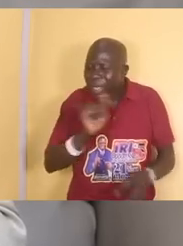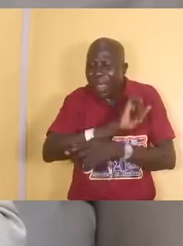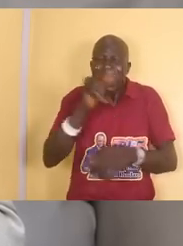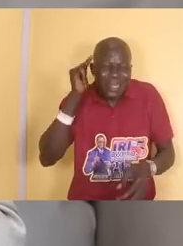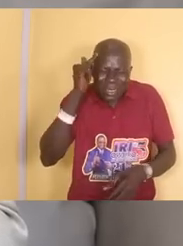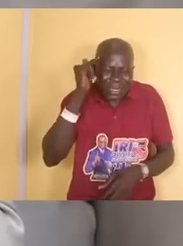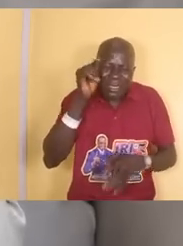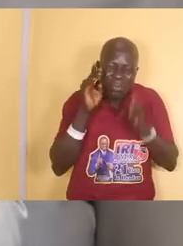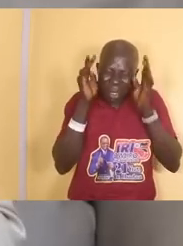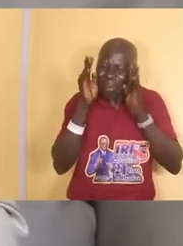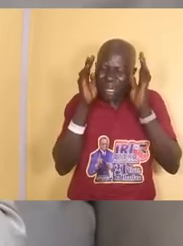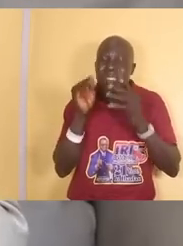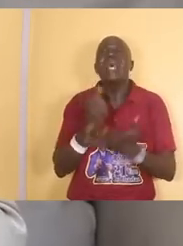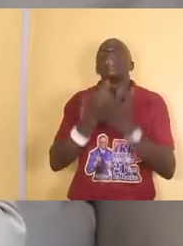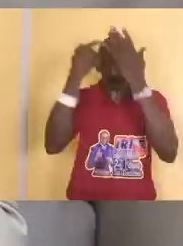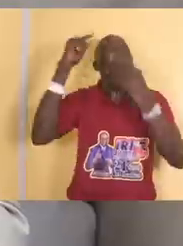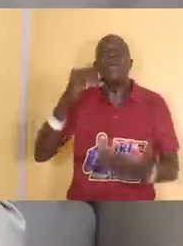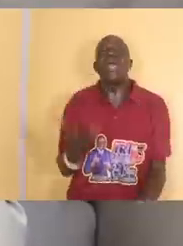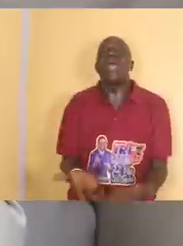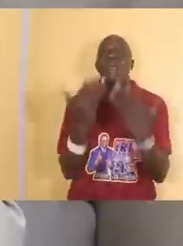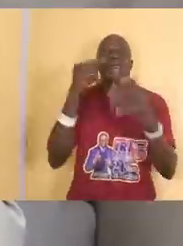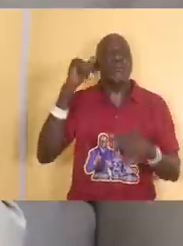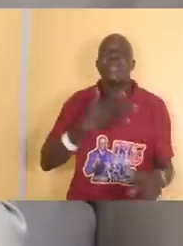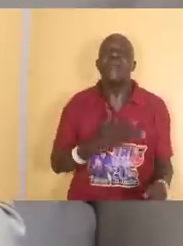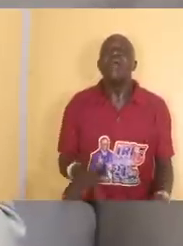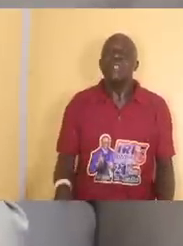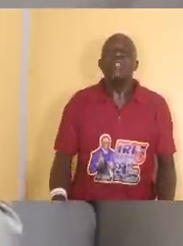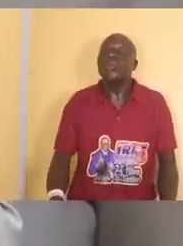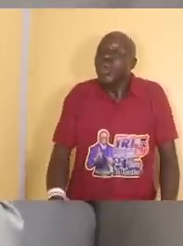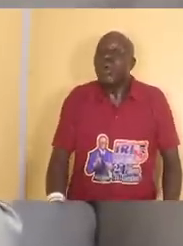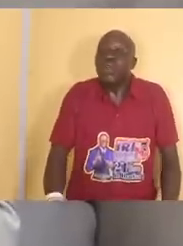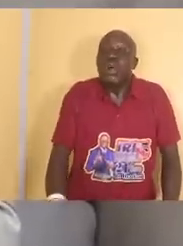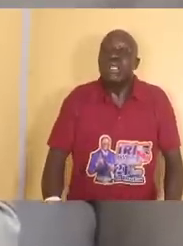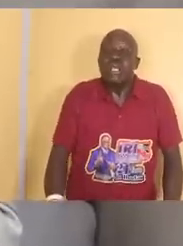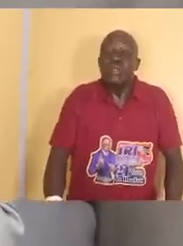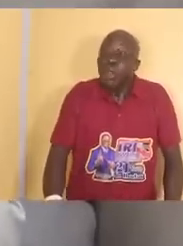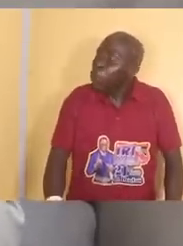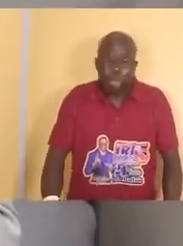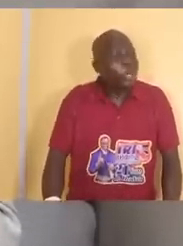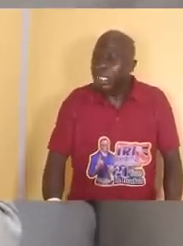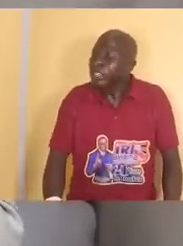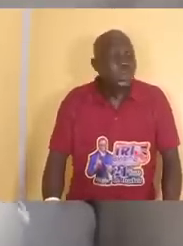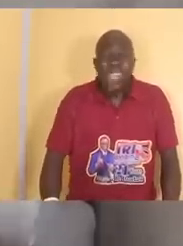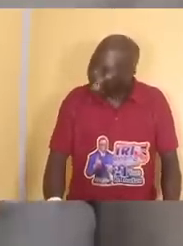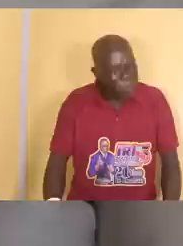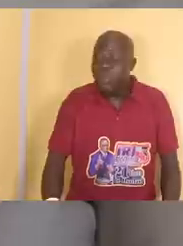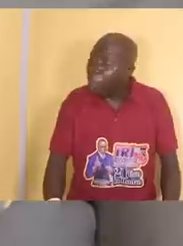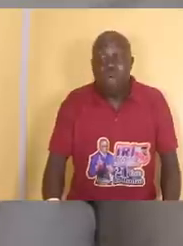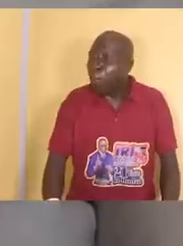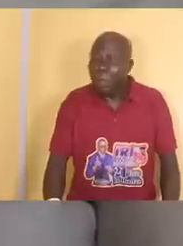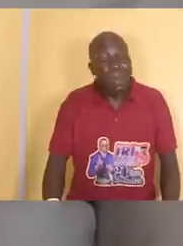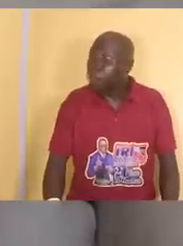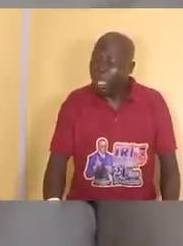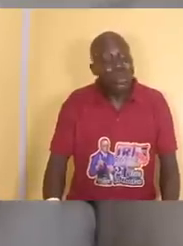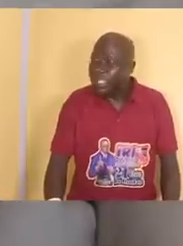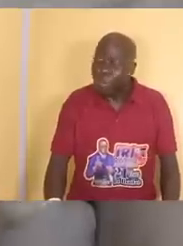be this way. Rise for my help. Oh, God, Jesus. Oh, God, Jesus. Oh, God, Jesus. I need him